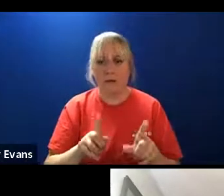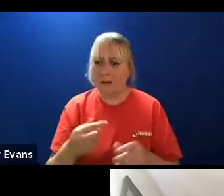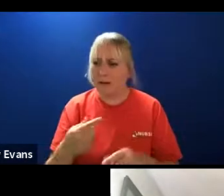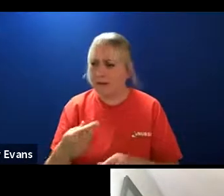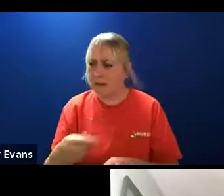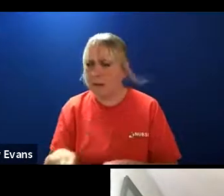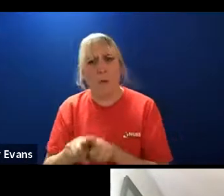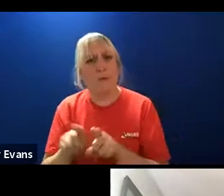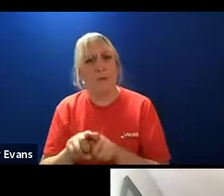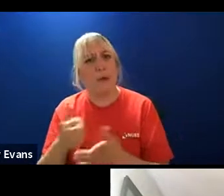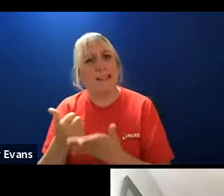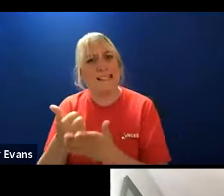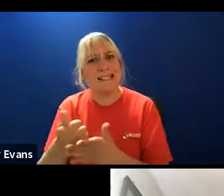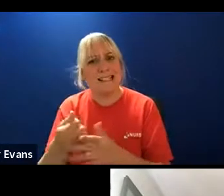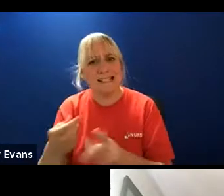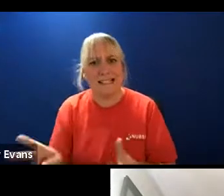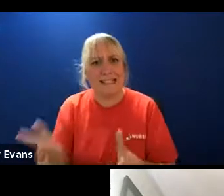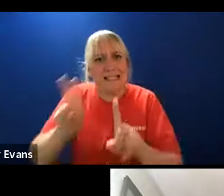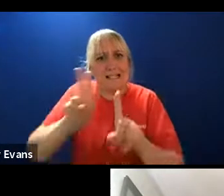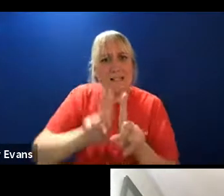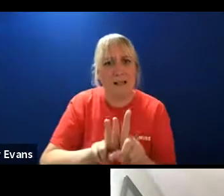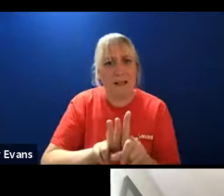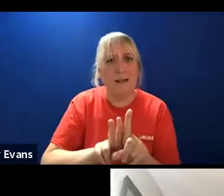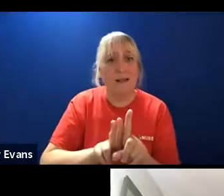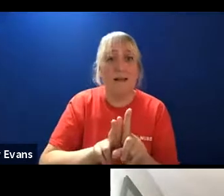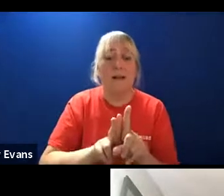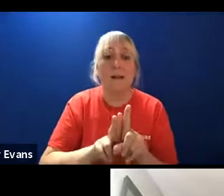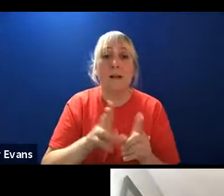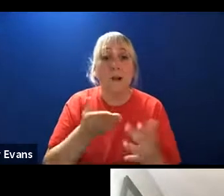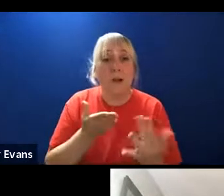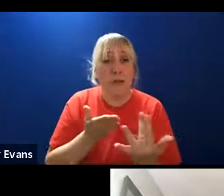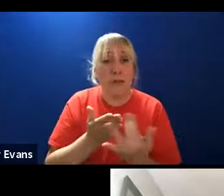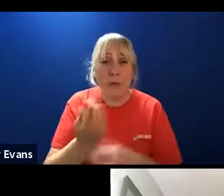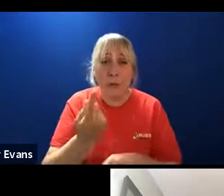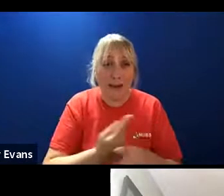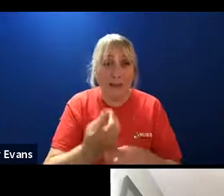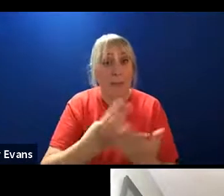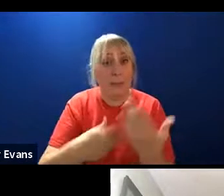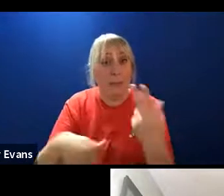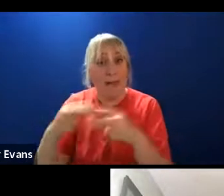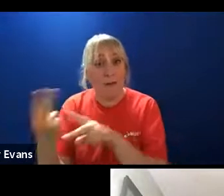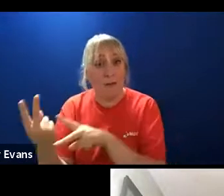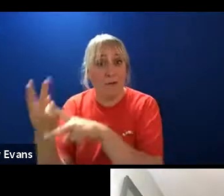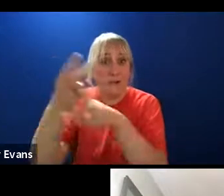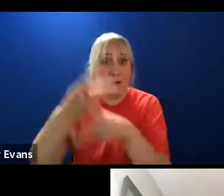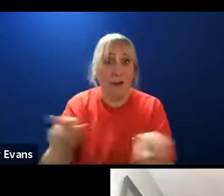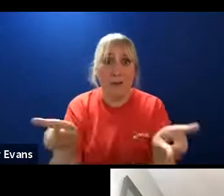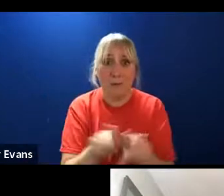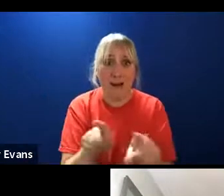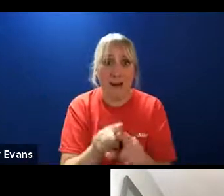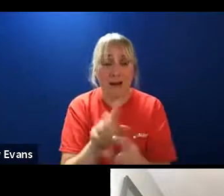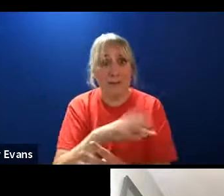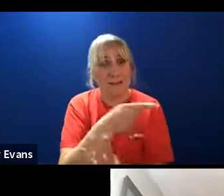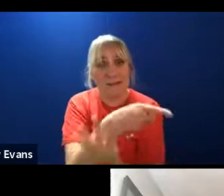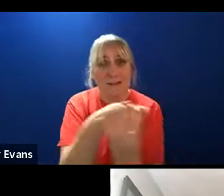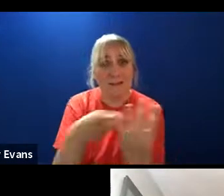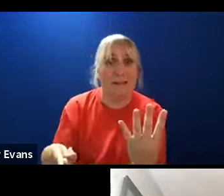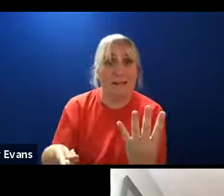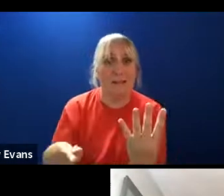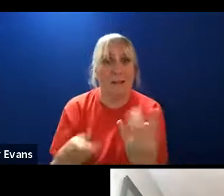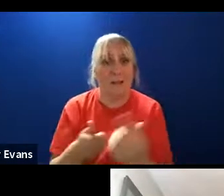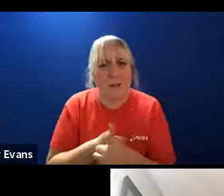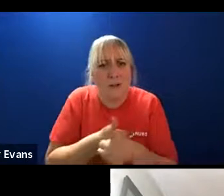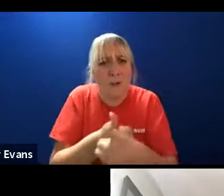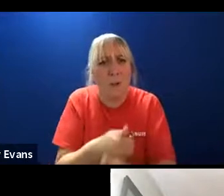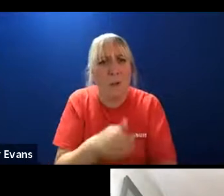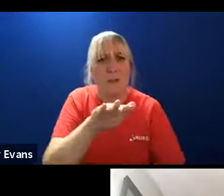some parts during the week, the parent came in and was with the child as well. So I think there's very much a consciousness of